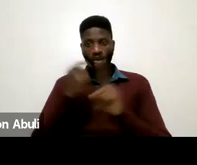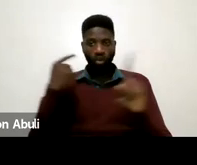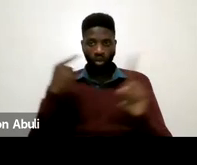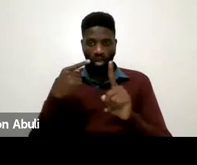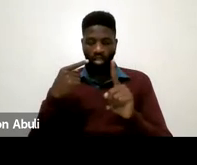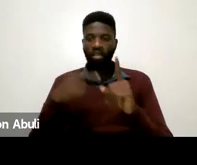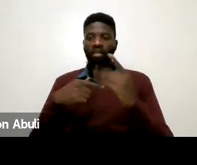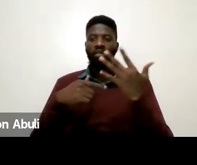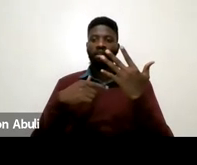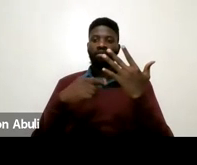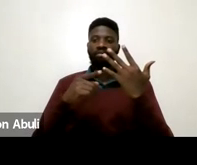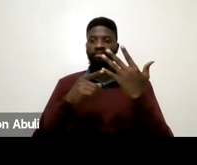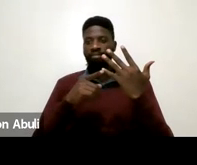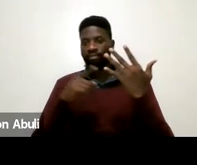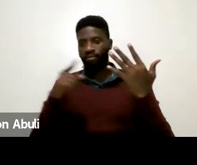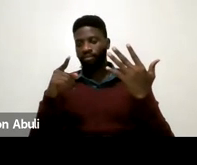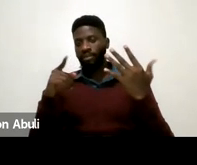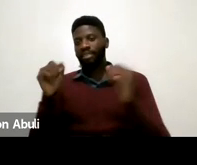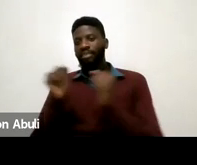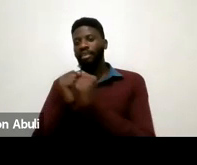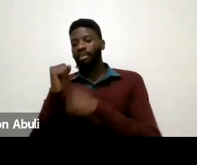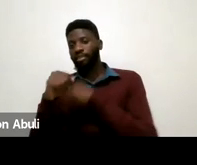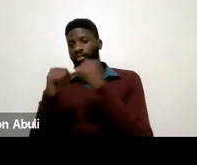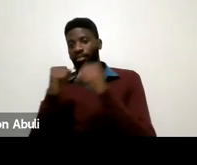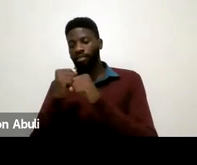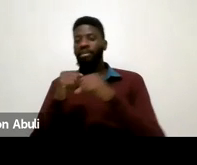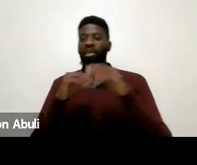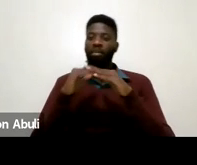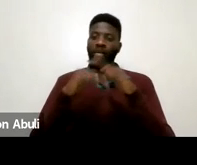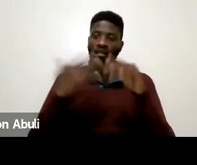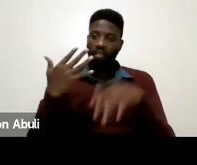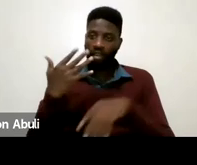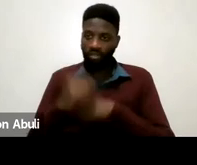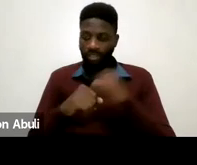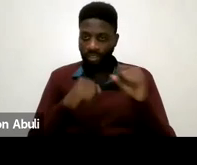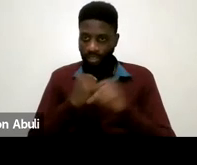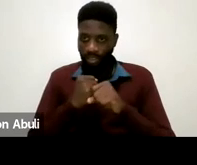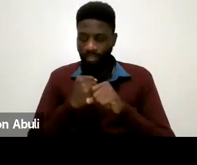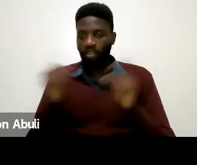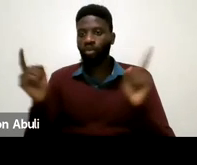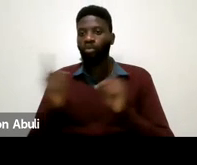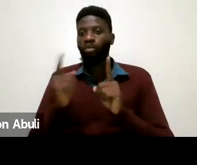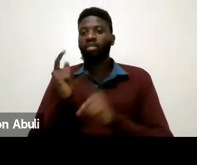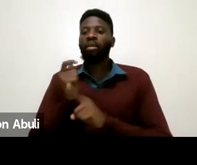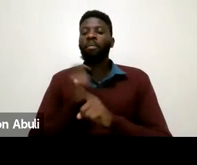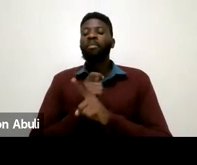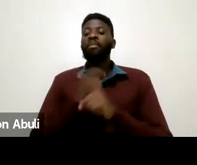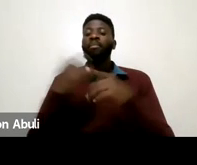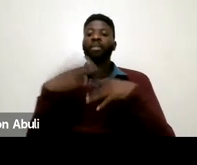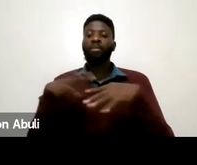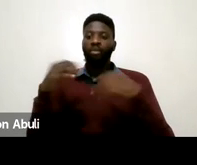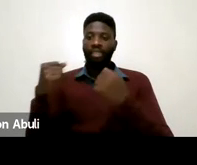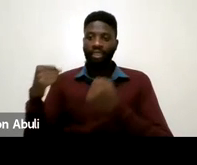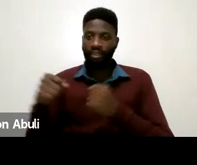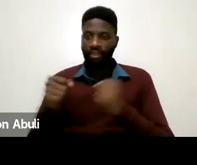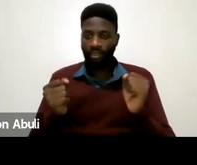below 5 is considered short-term. When we do strategic planning, for those who are in strategic management, we set plans for 5